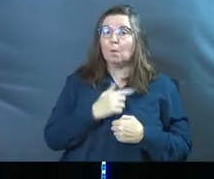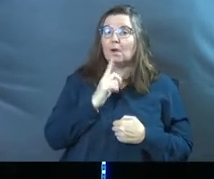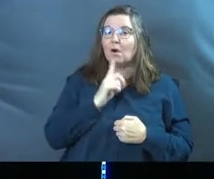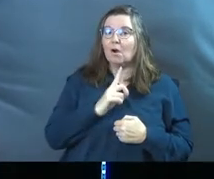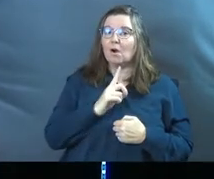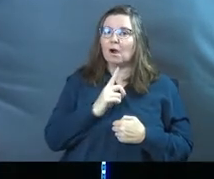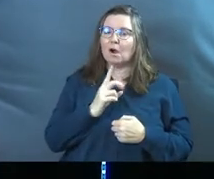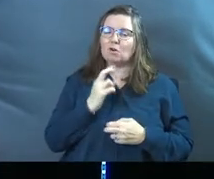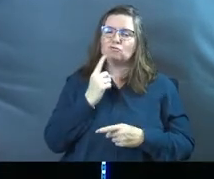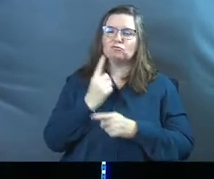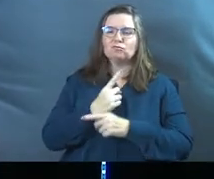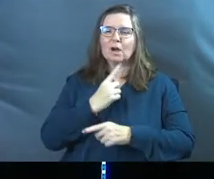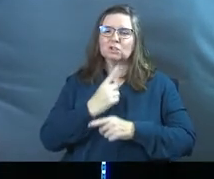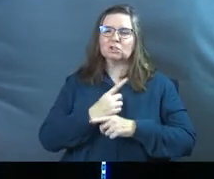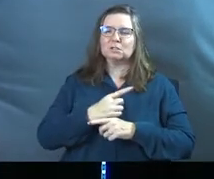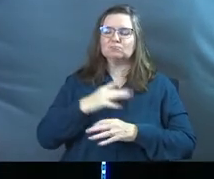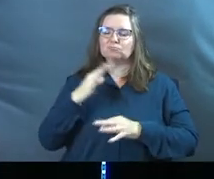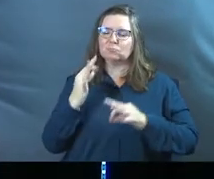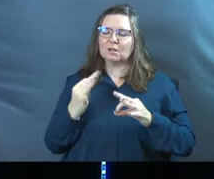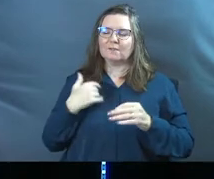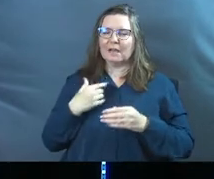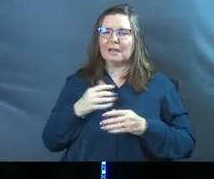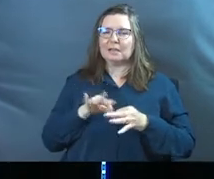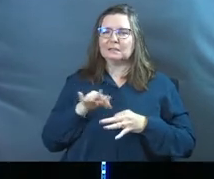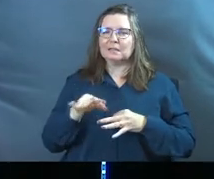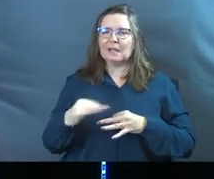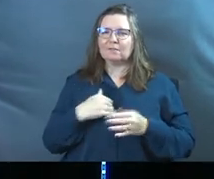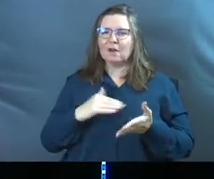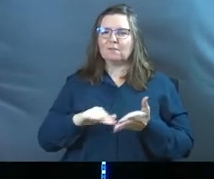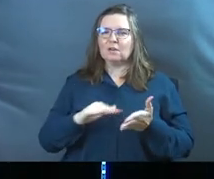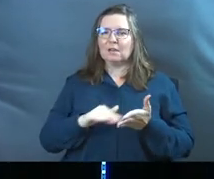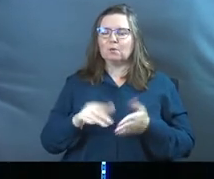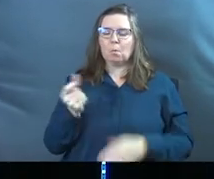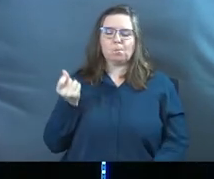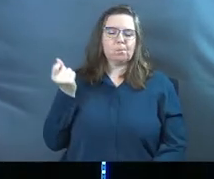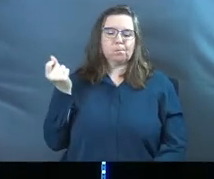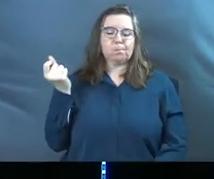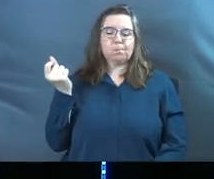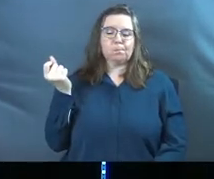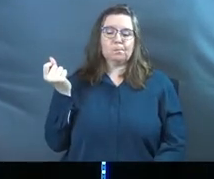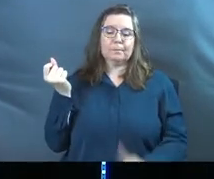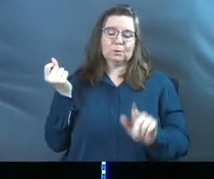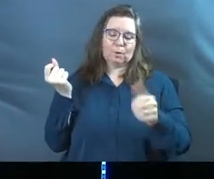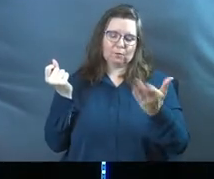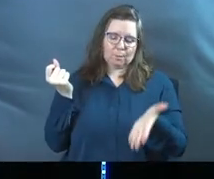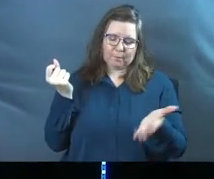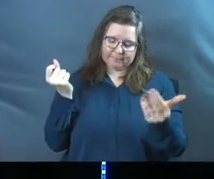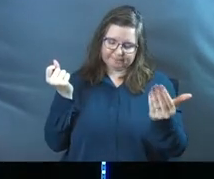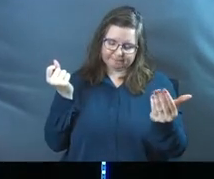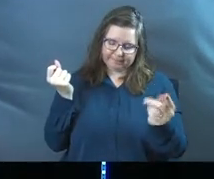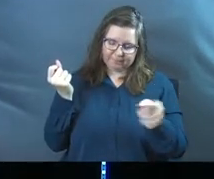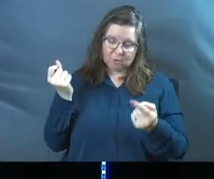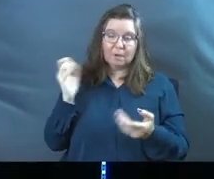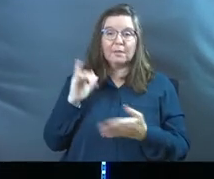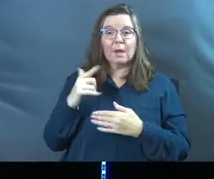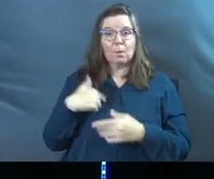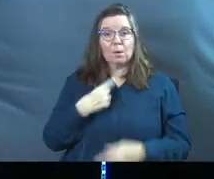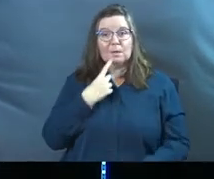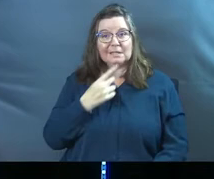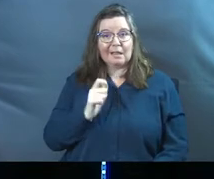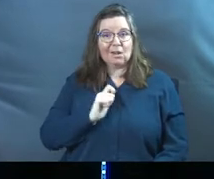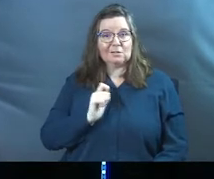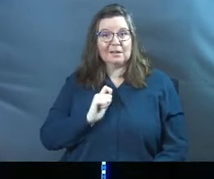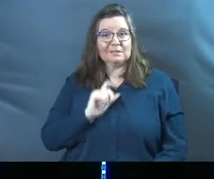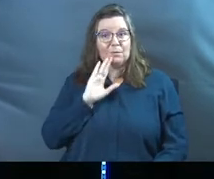are righteously justified in delaying our forgiveness until they prove it. That's what we're